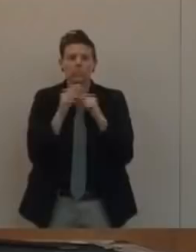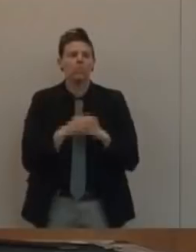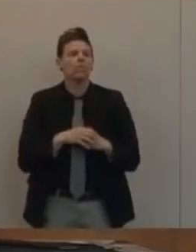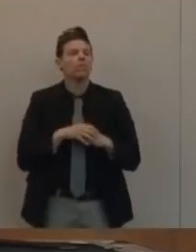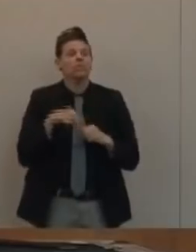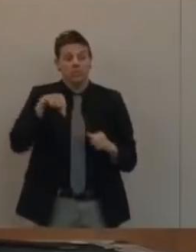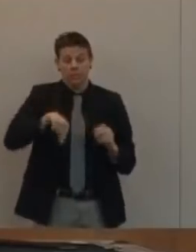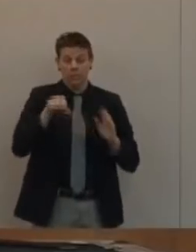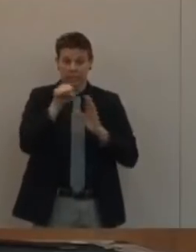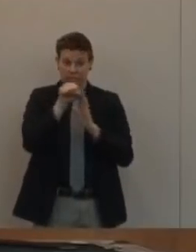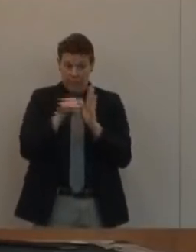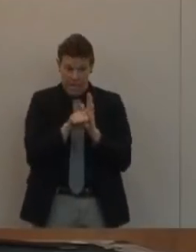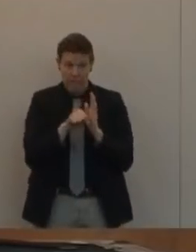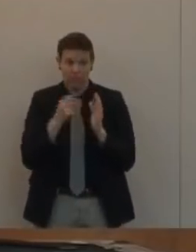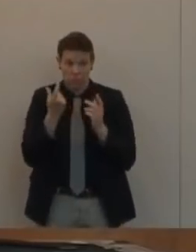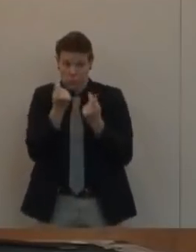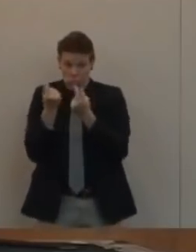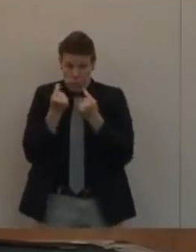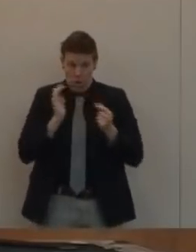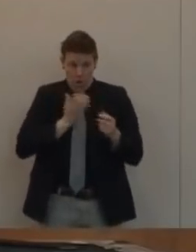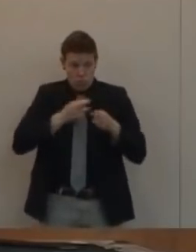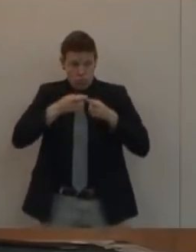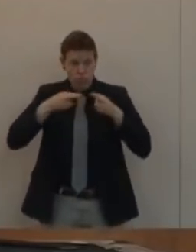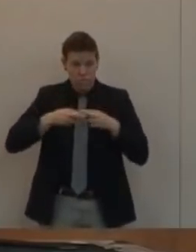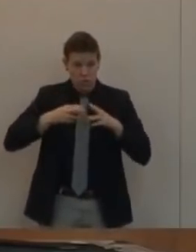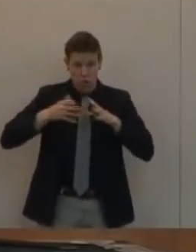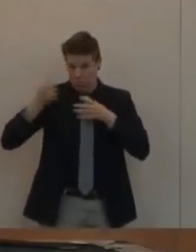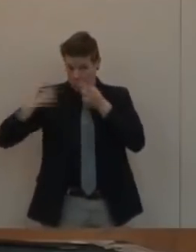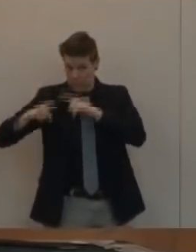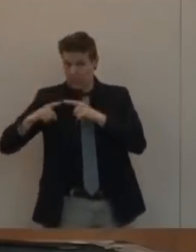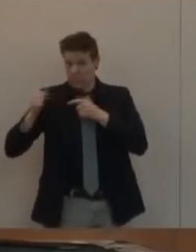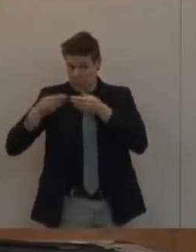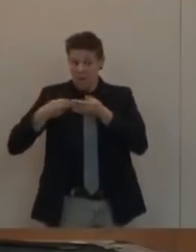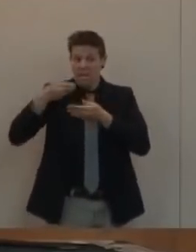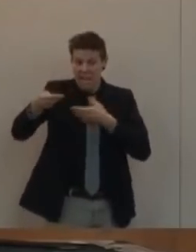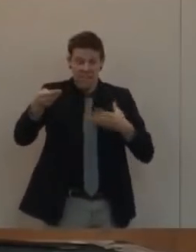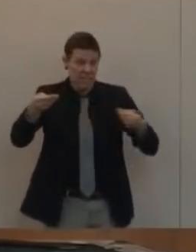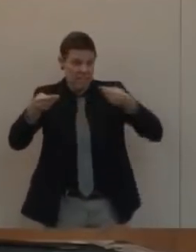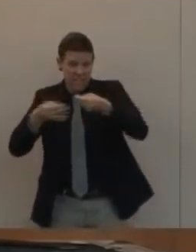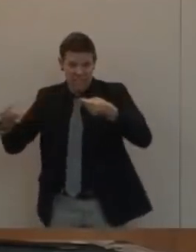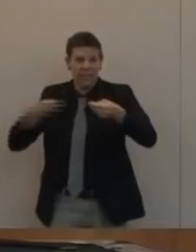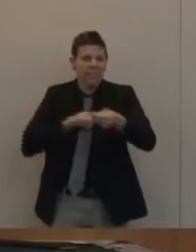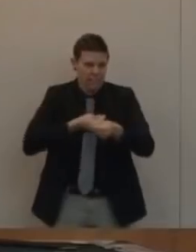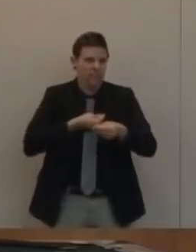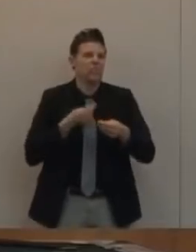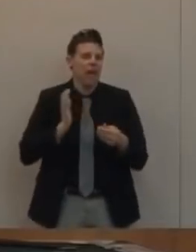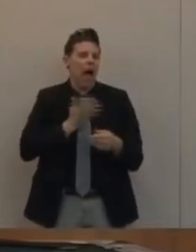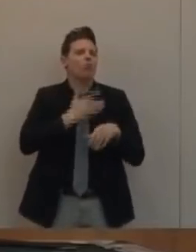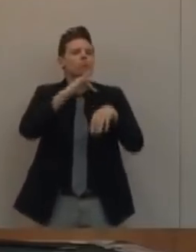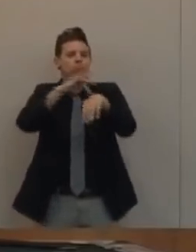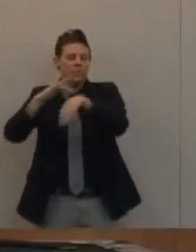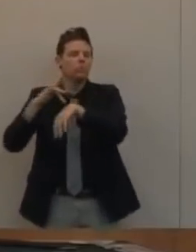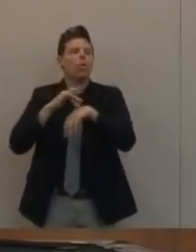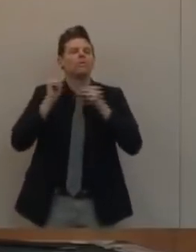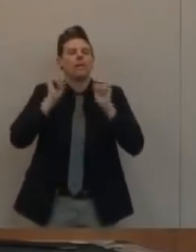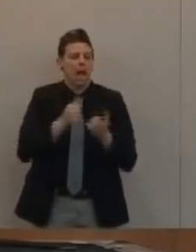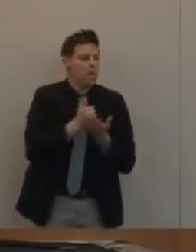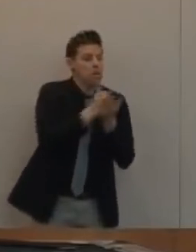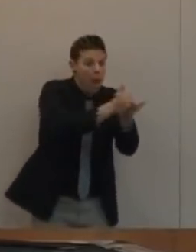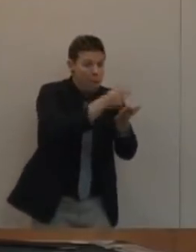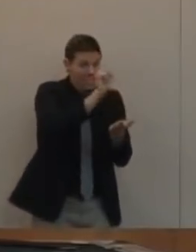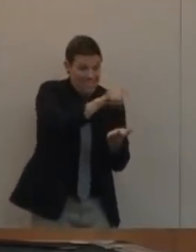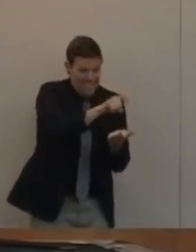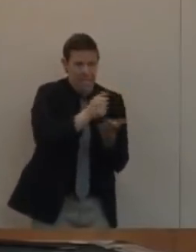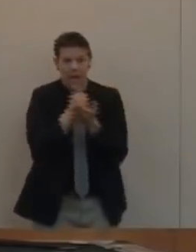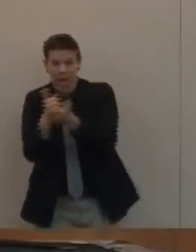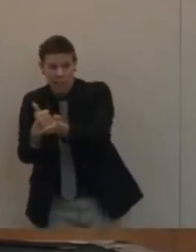regionally, could do, I think, a more effective job at A, leveraging our resources and driving down the price, not having